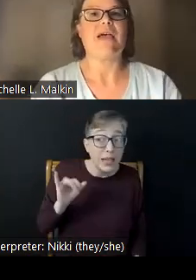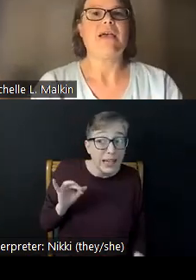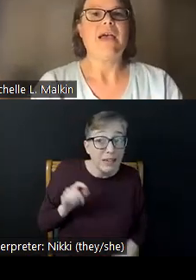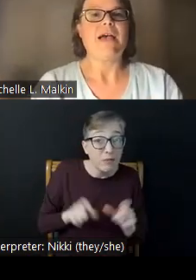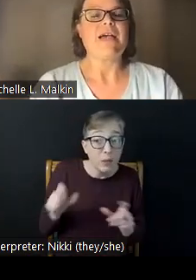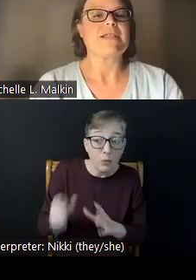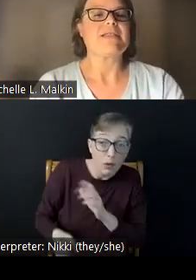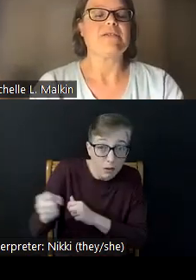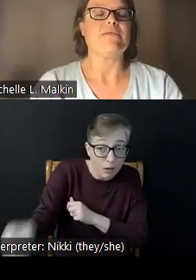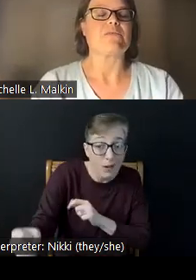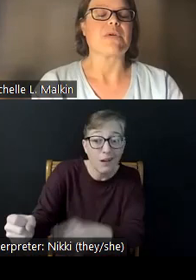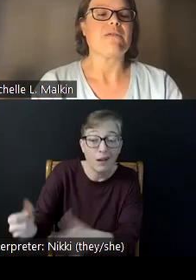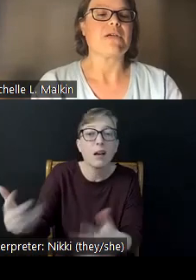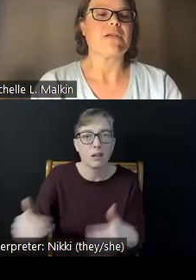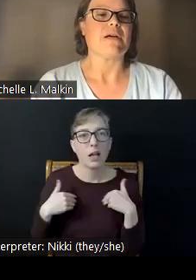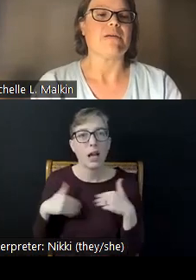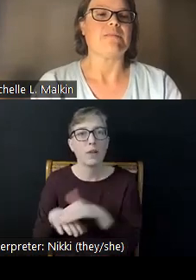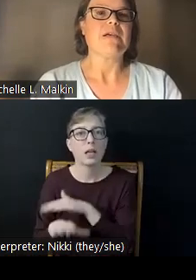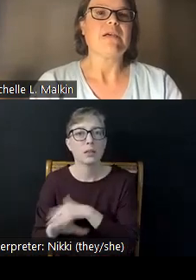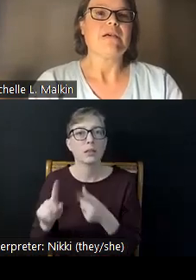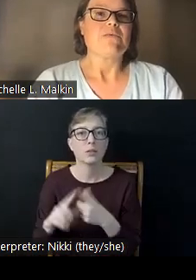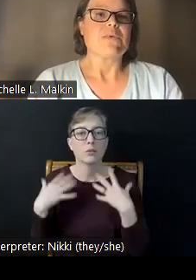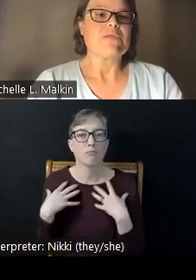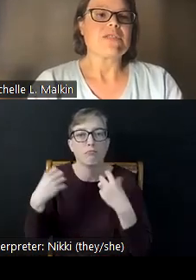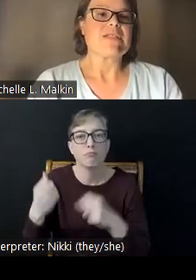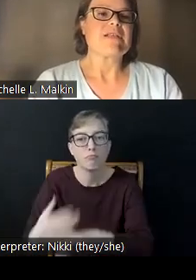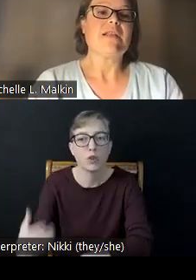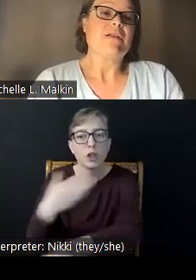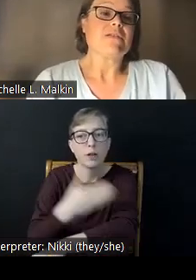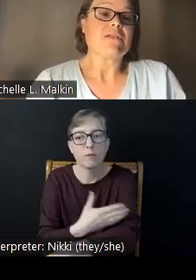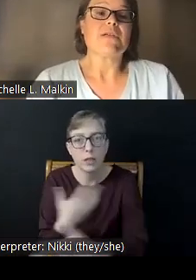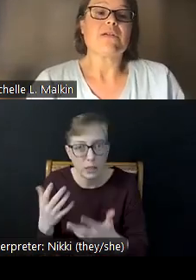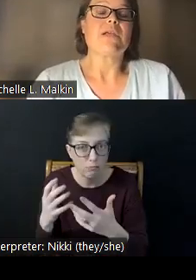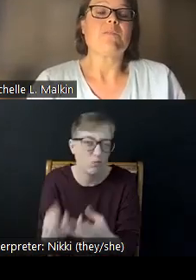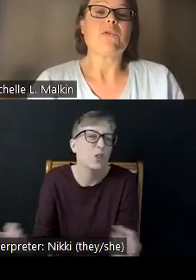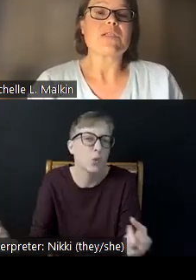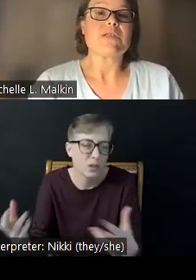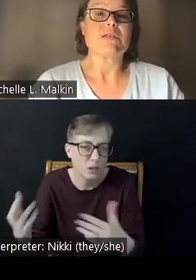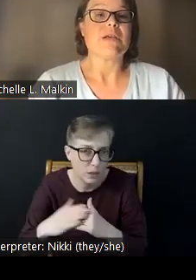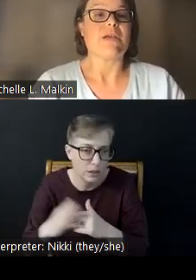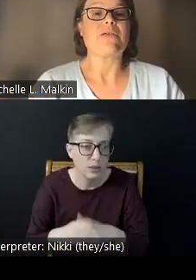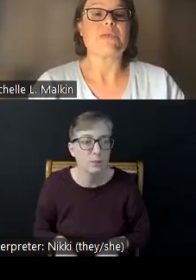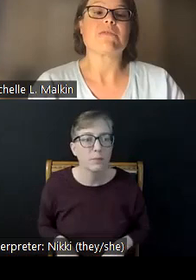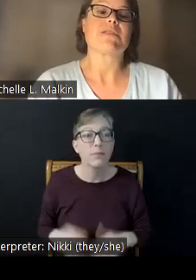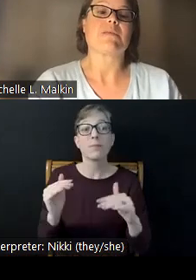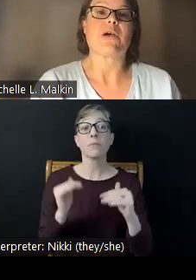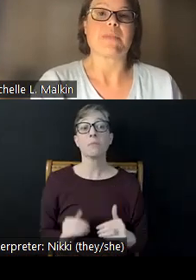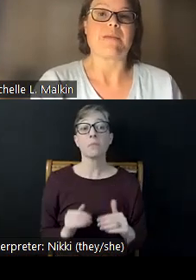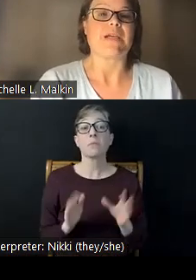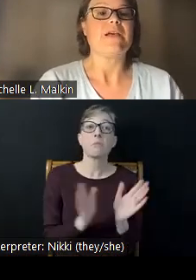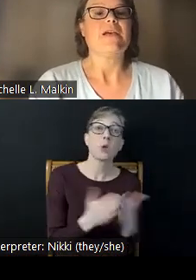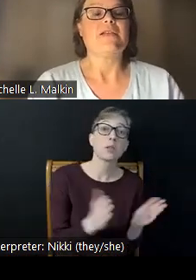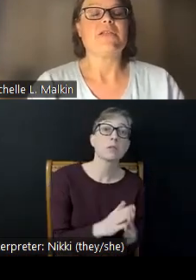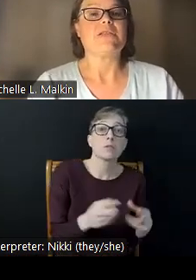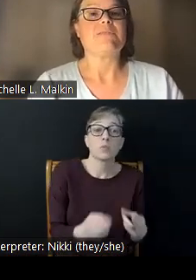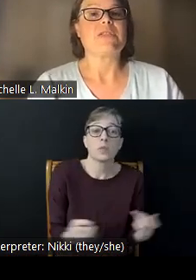have access to recovery resources, and then also including books and other resources on problem